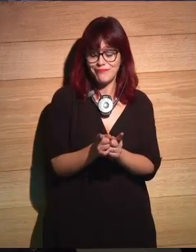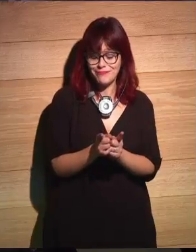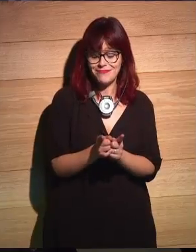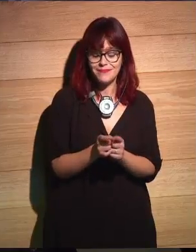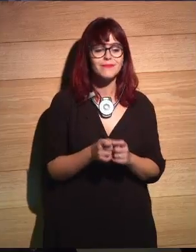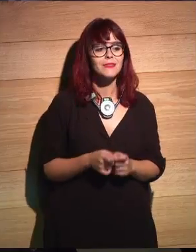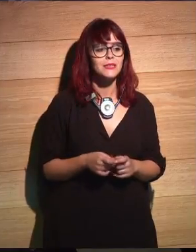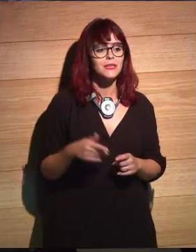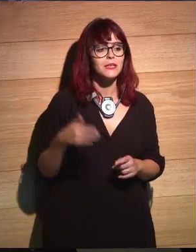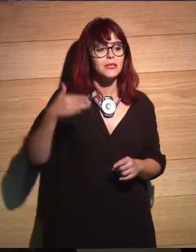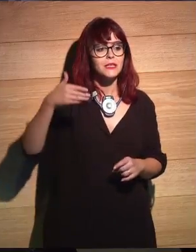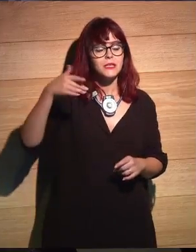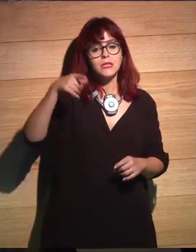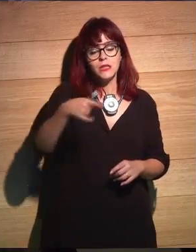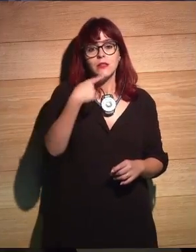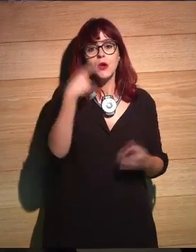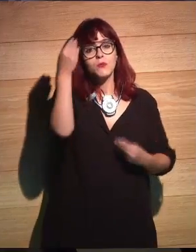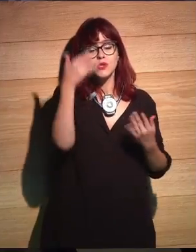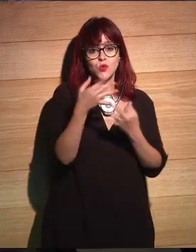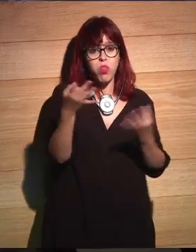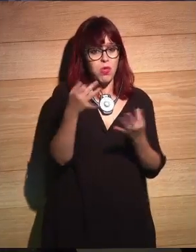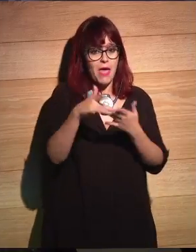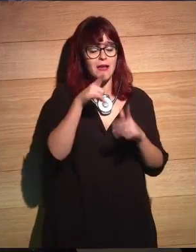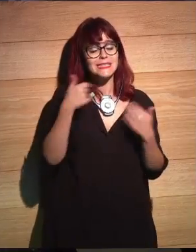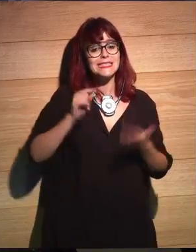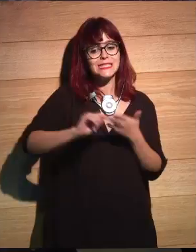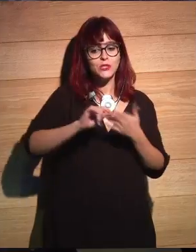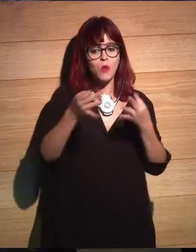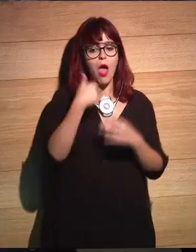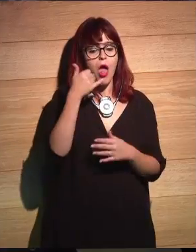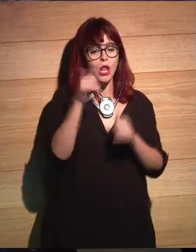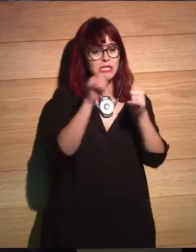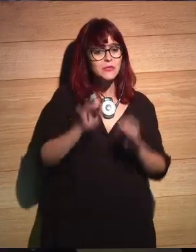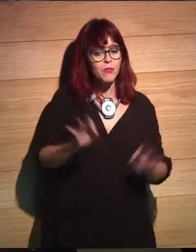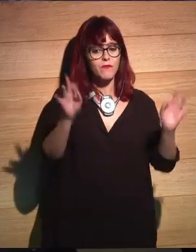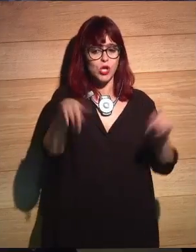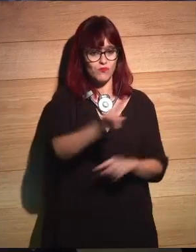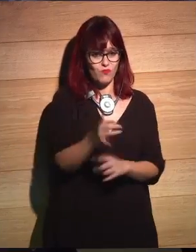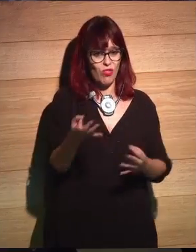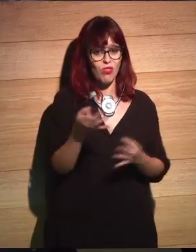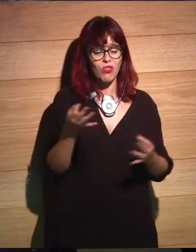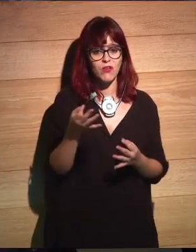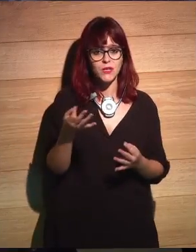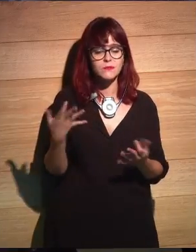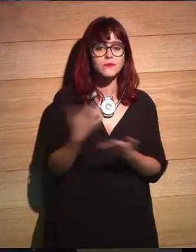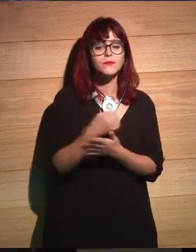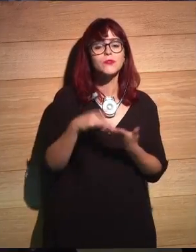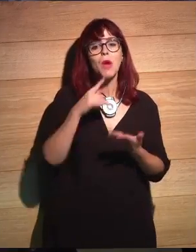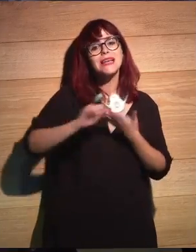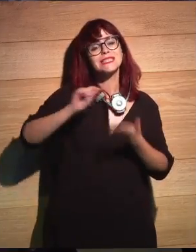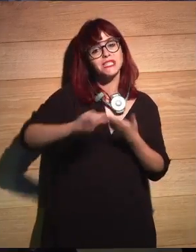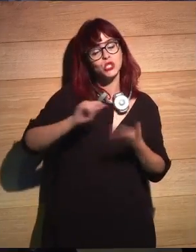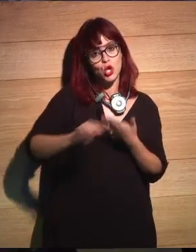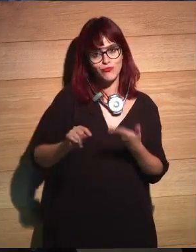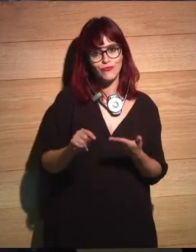dicen todos. Creo que I agree with everyone has said. I don't think there is a duty or an obligation when it comes to writing.